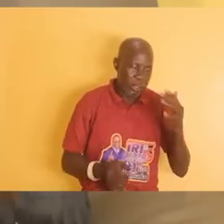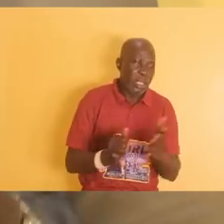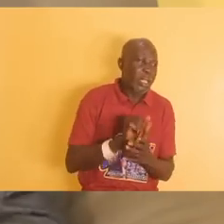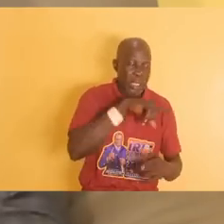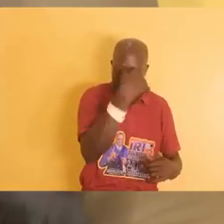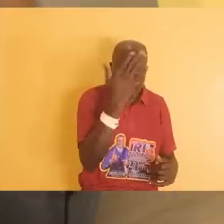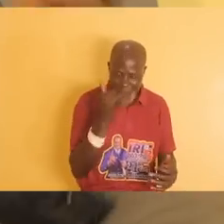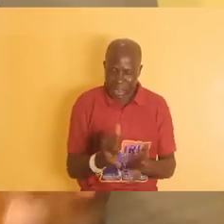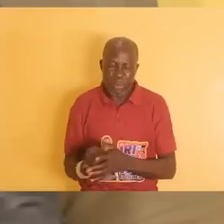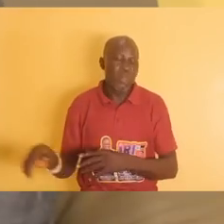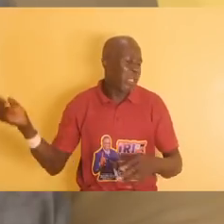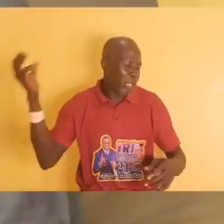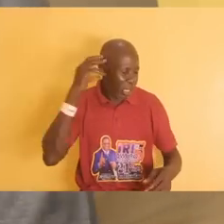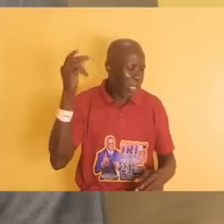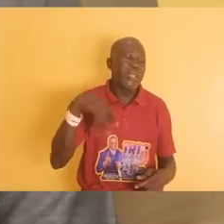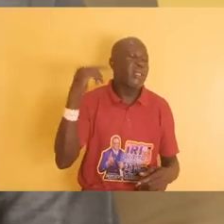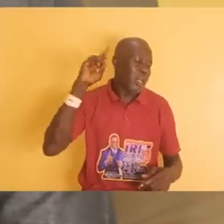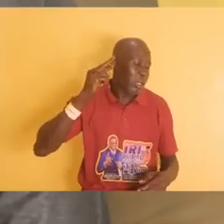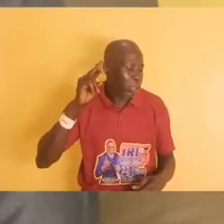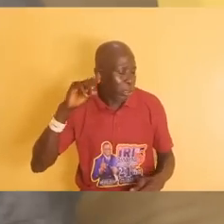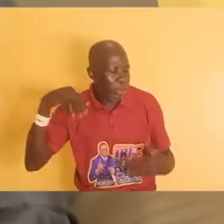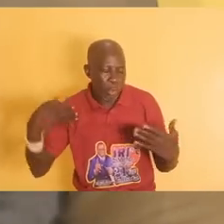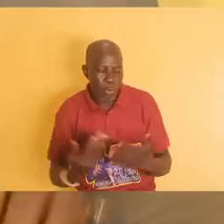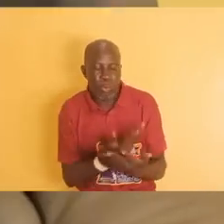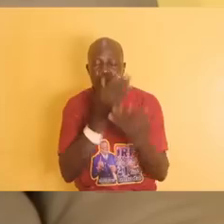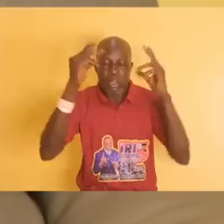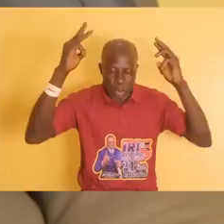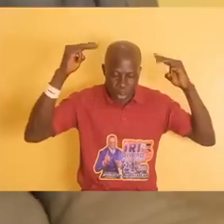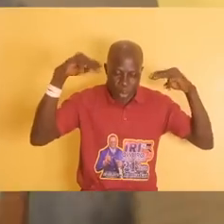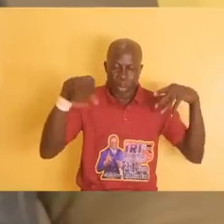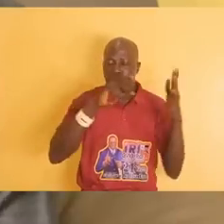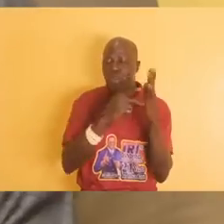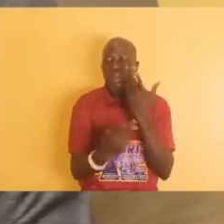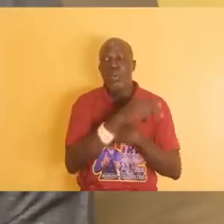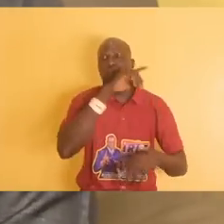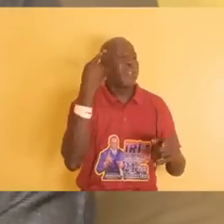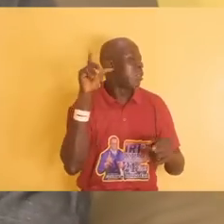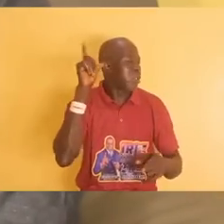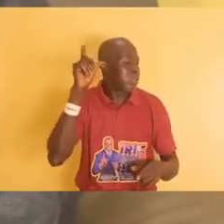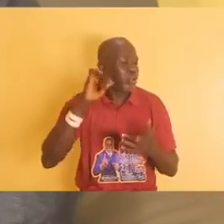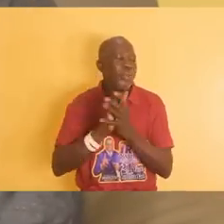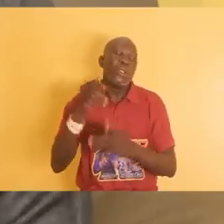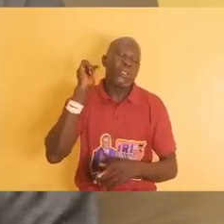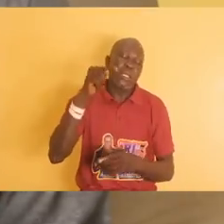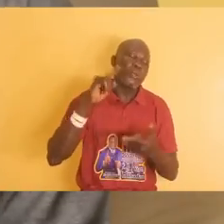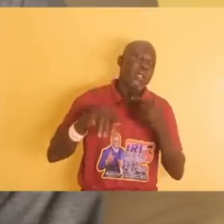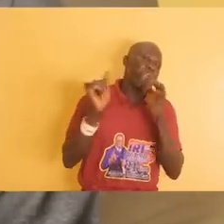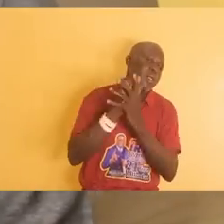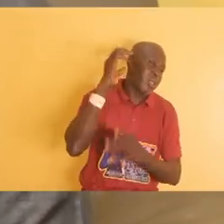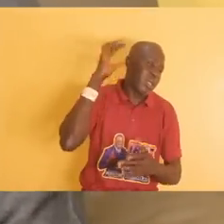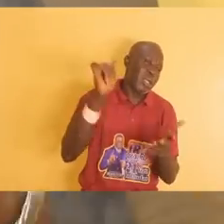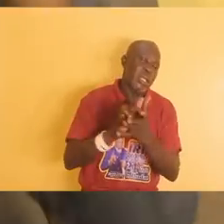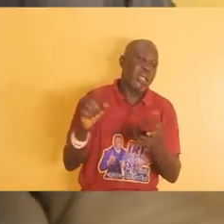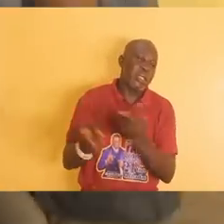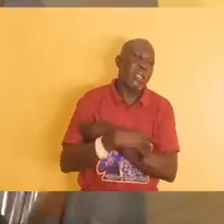worse. And somebody told him, be listening to money to program. Only, but when he listened to it, people to bother for testimony heard